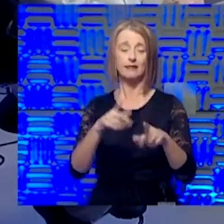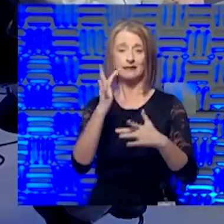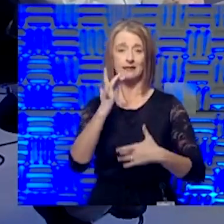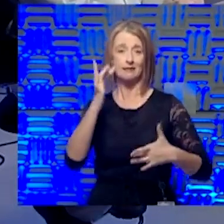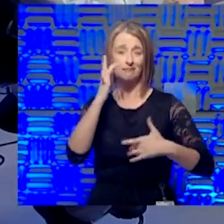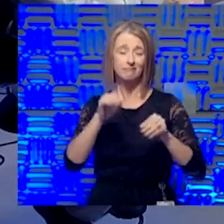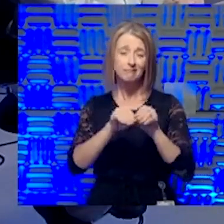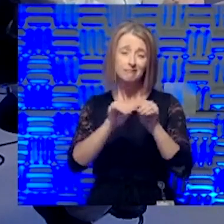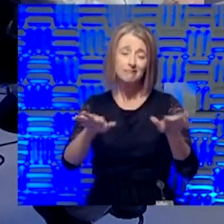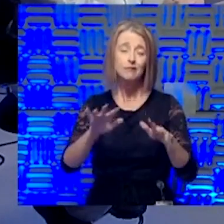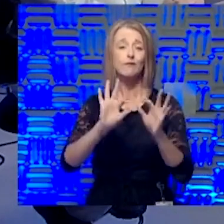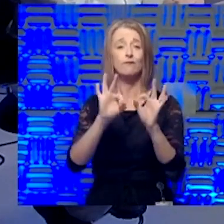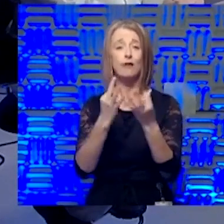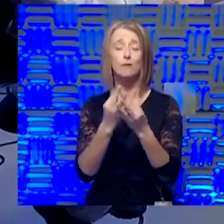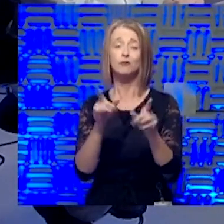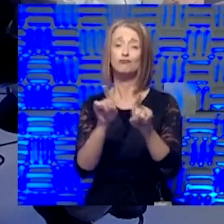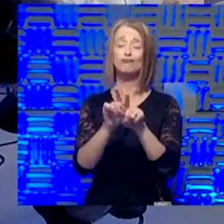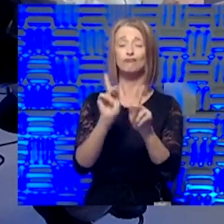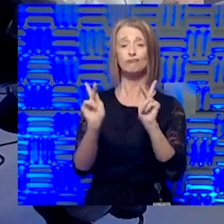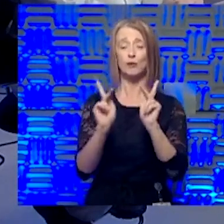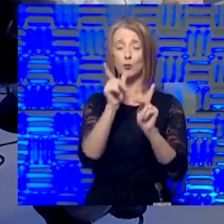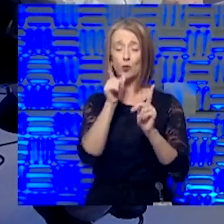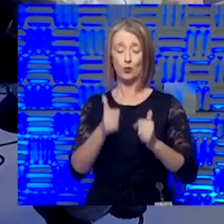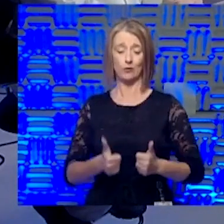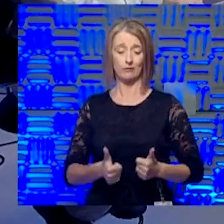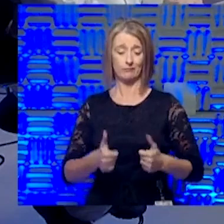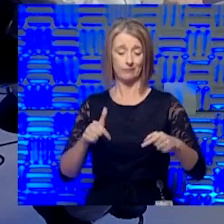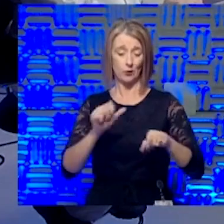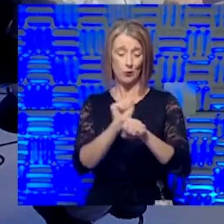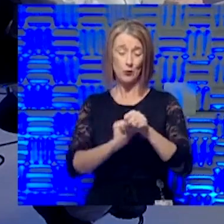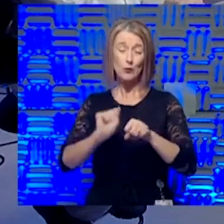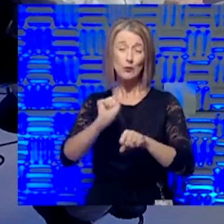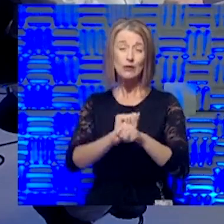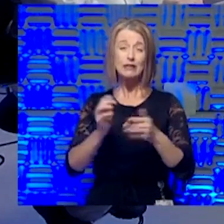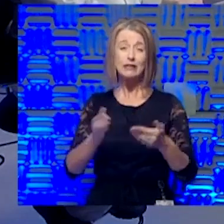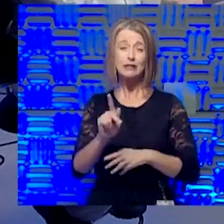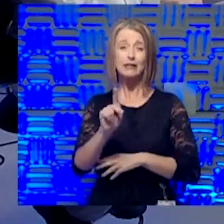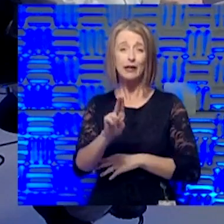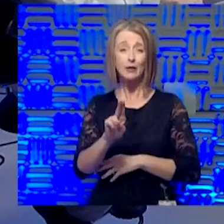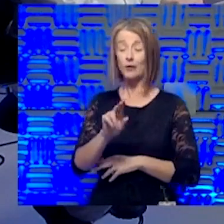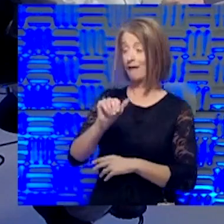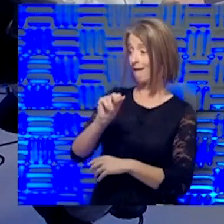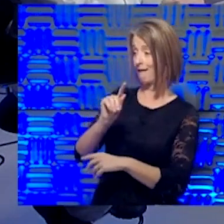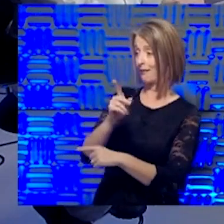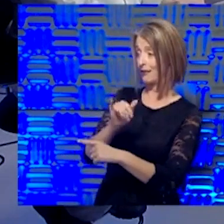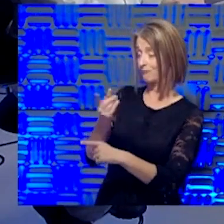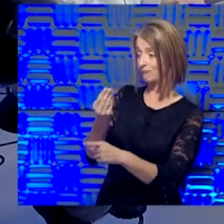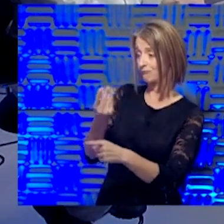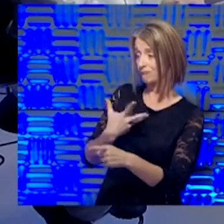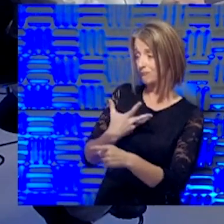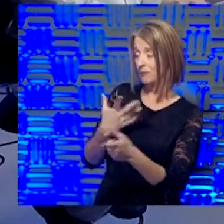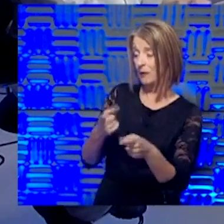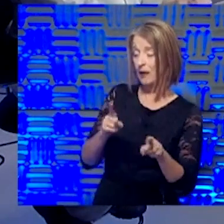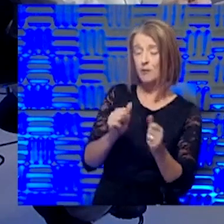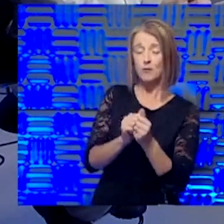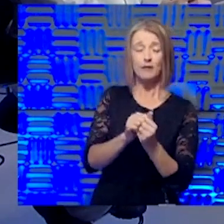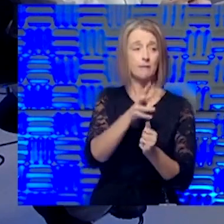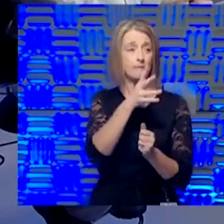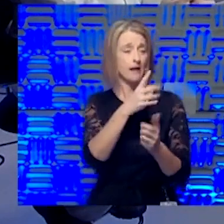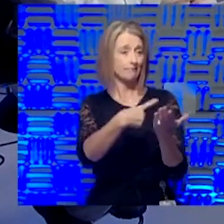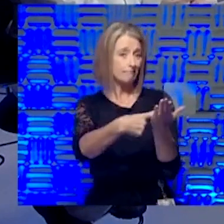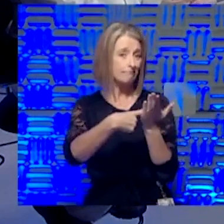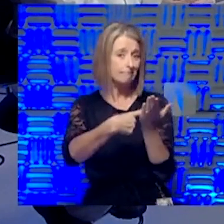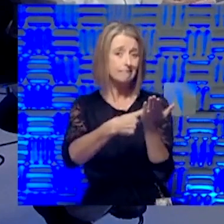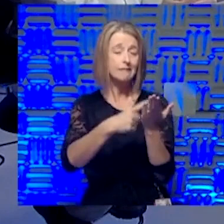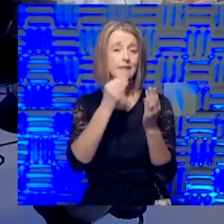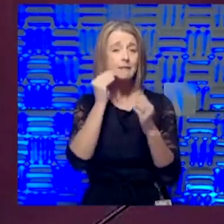on families and even on folks right here in our health system. Anthony, tell us a little bit about what happened with you, and then your mom can talk a little bit about what